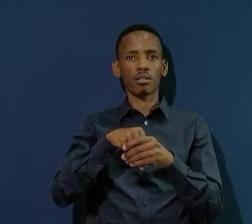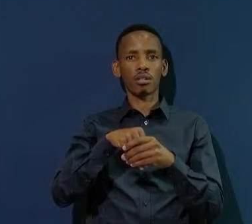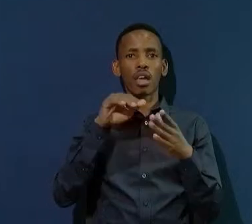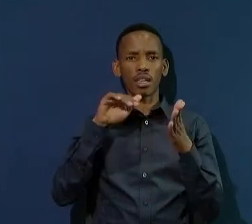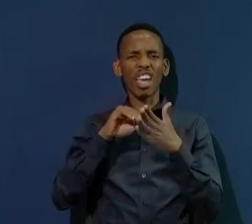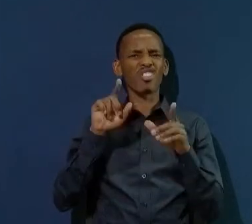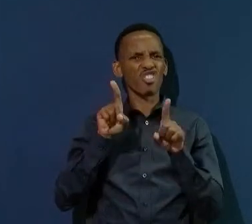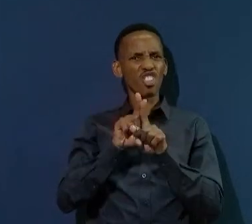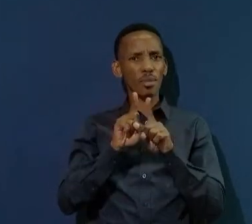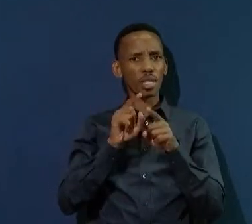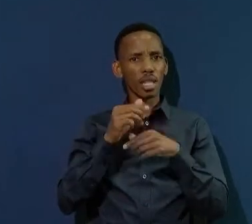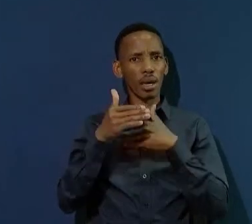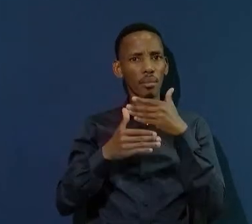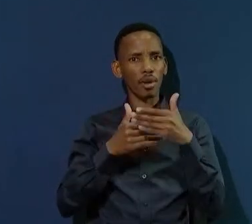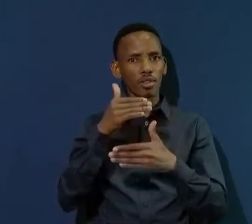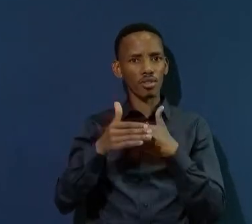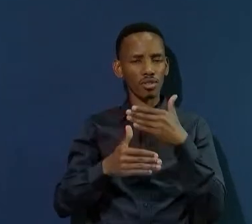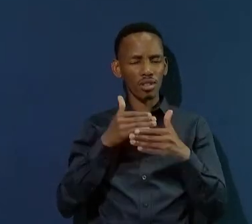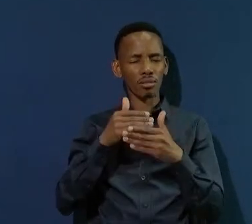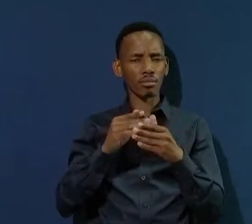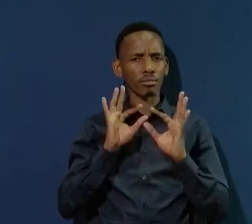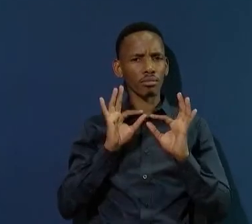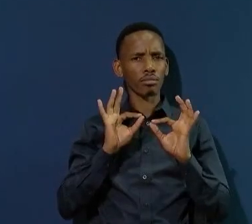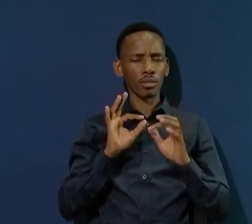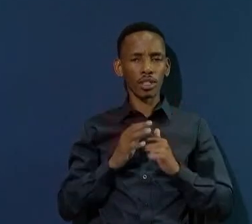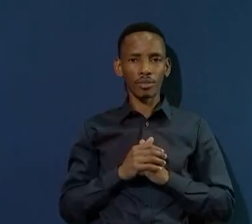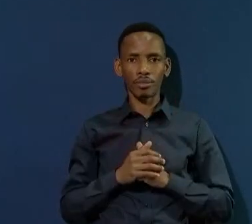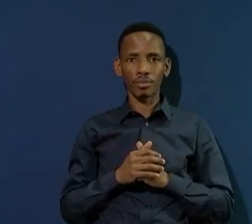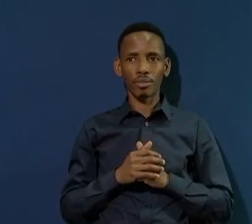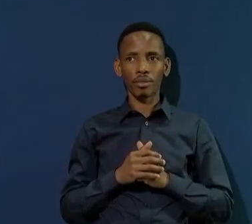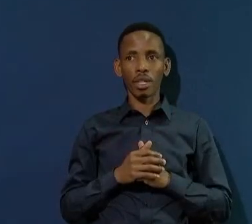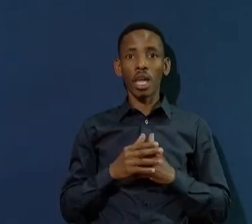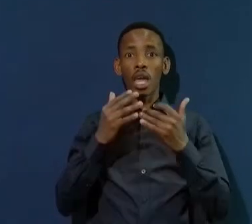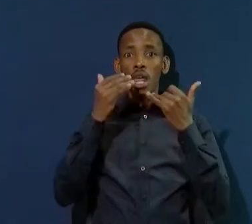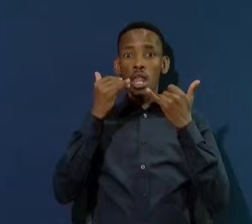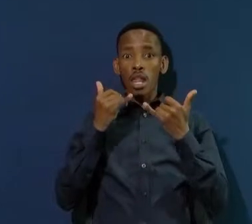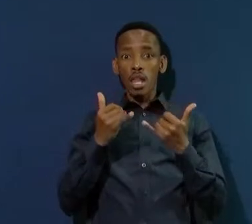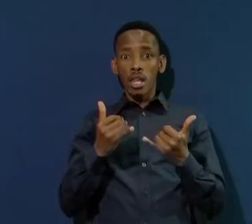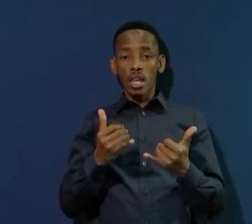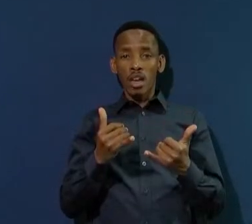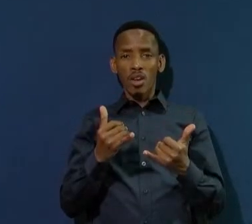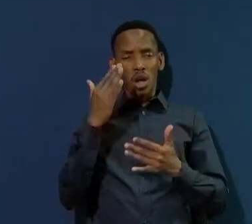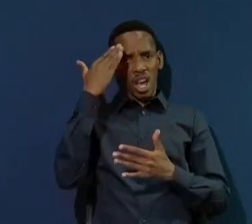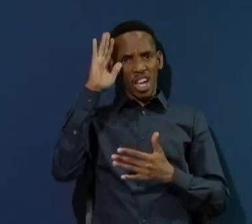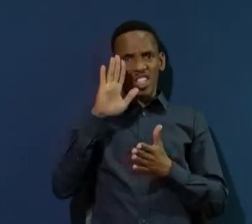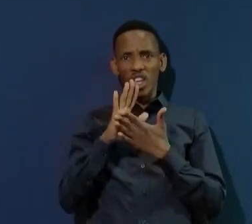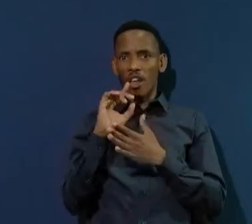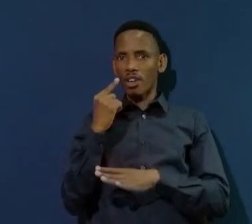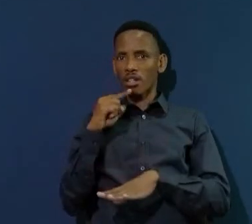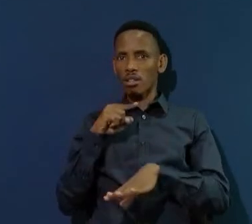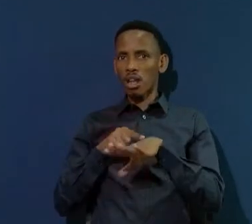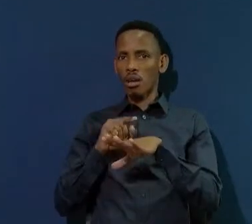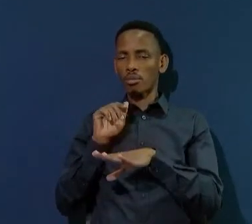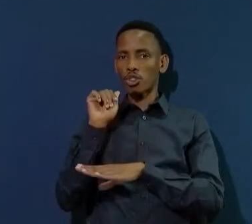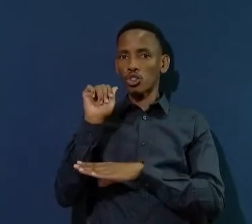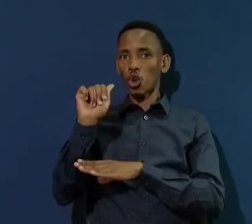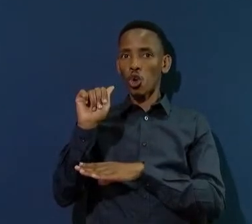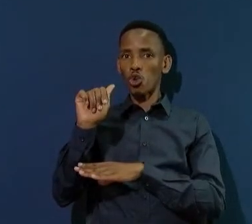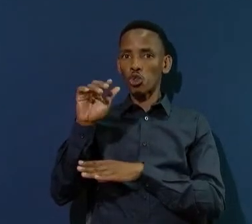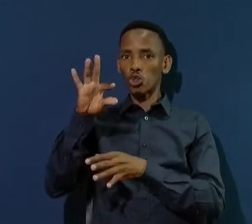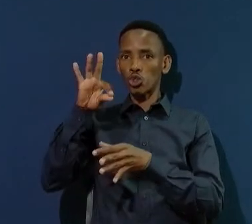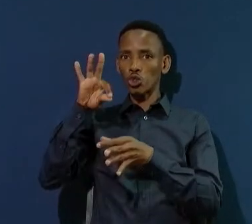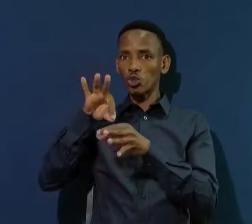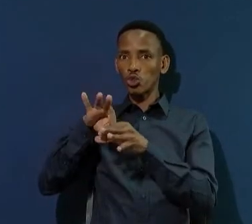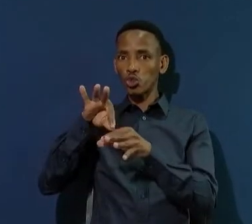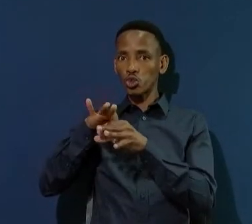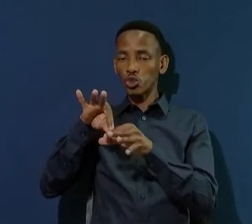Right. Yes. In terms of dissemination of information during the elections, I don't know, Leroux, are you a first-time voter? I'm even